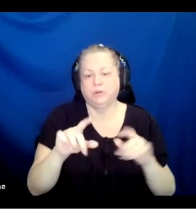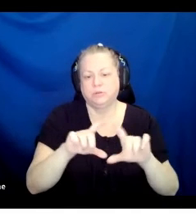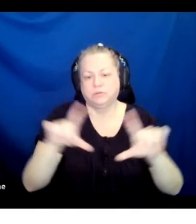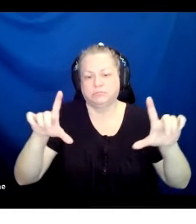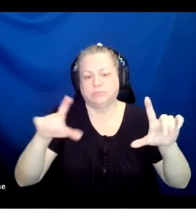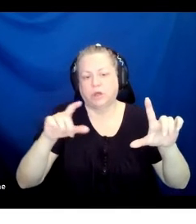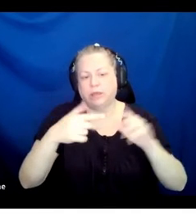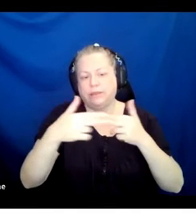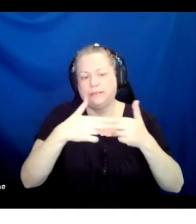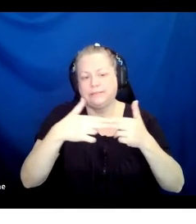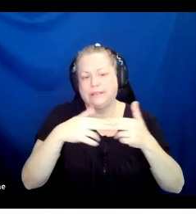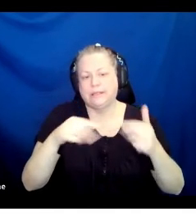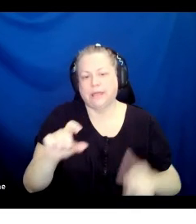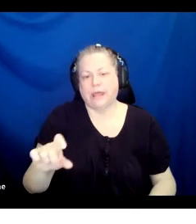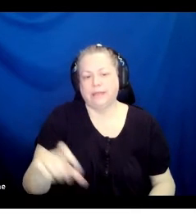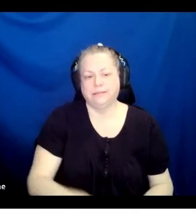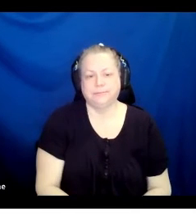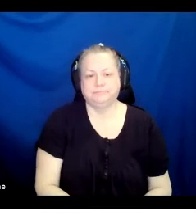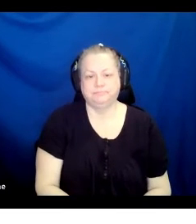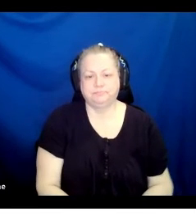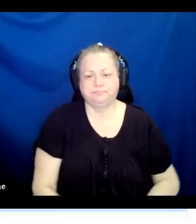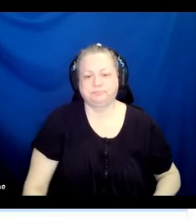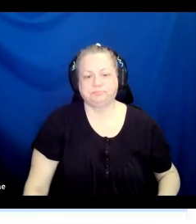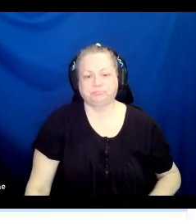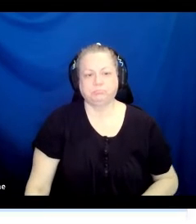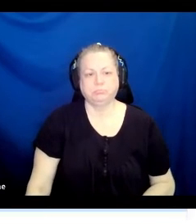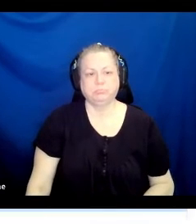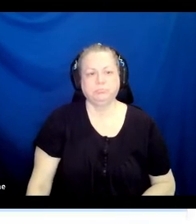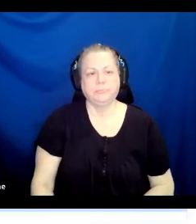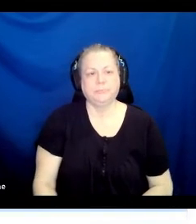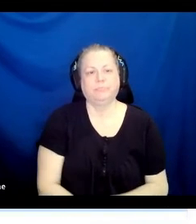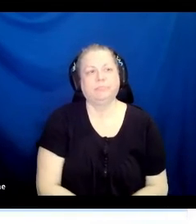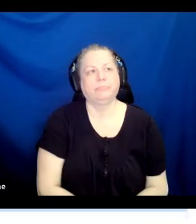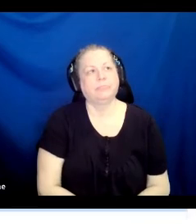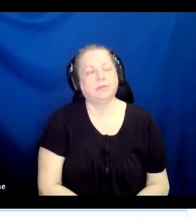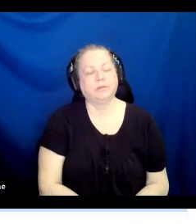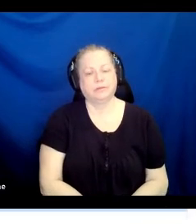slide. Next slide.